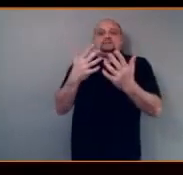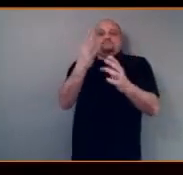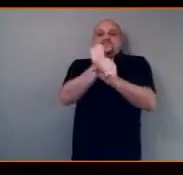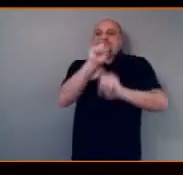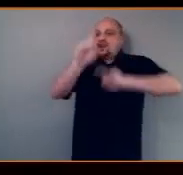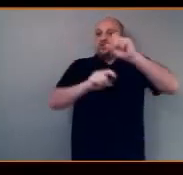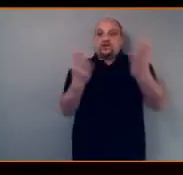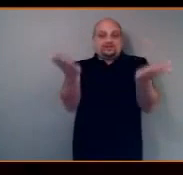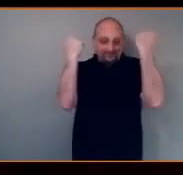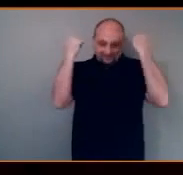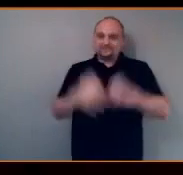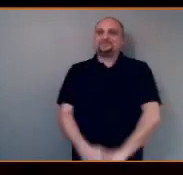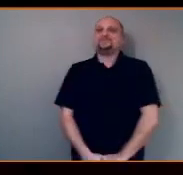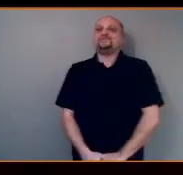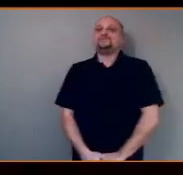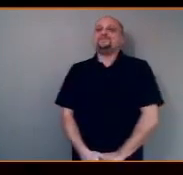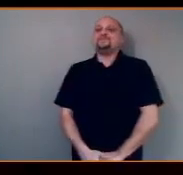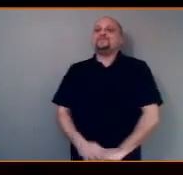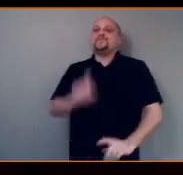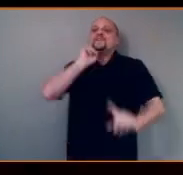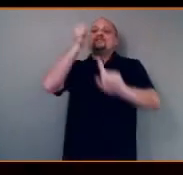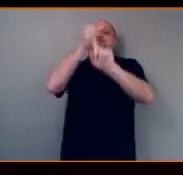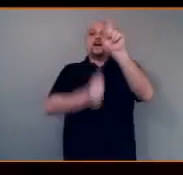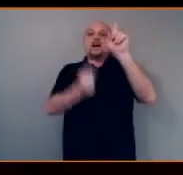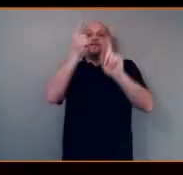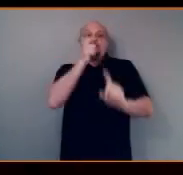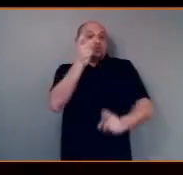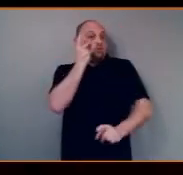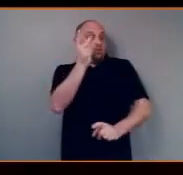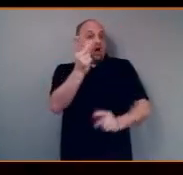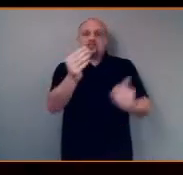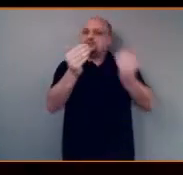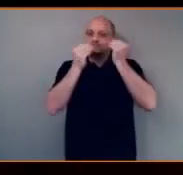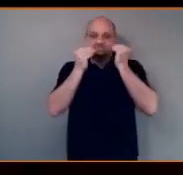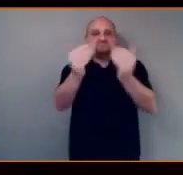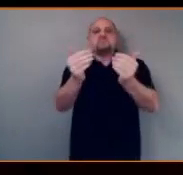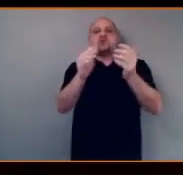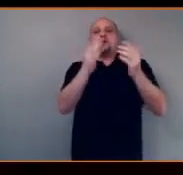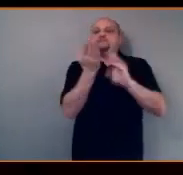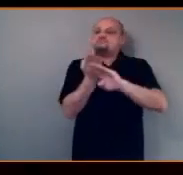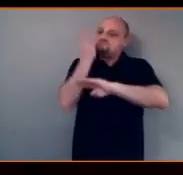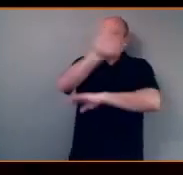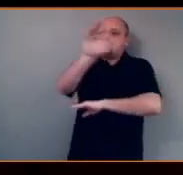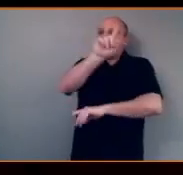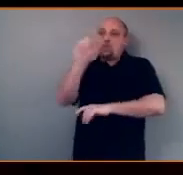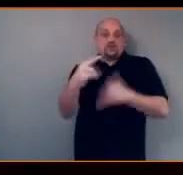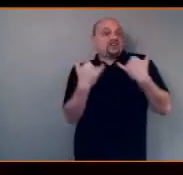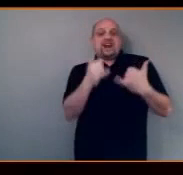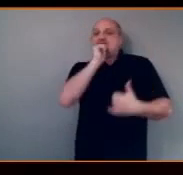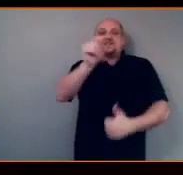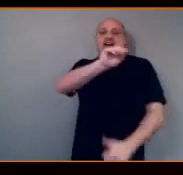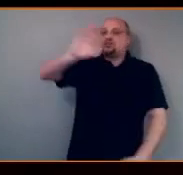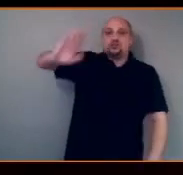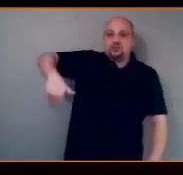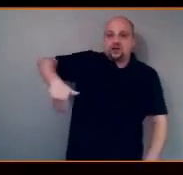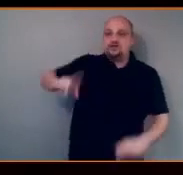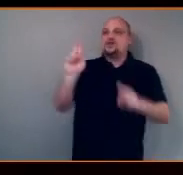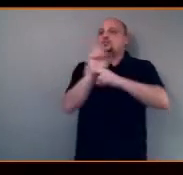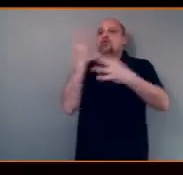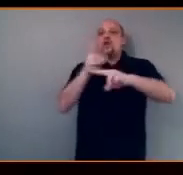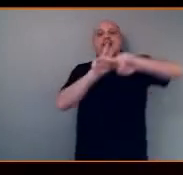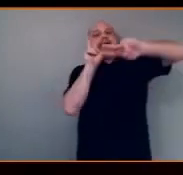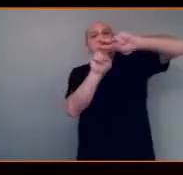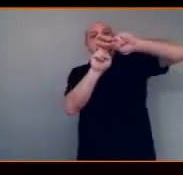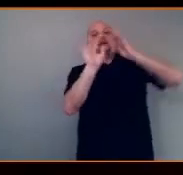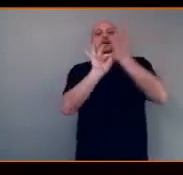public. For everyone that's watching, it's not too late to join the conversation. Submit your questions using hashtag